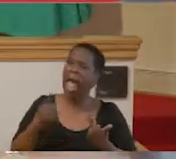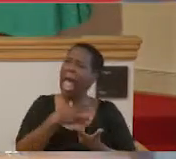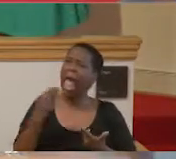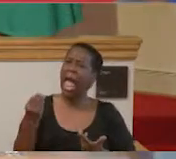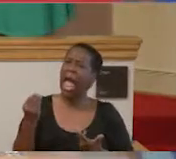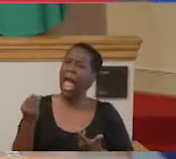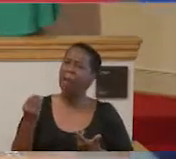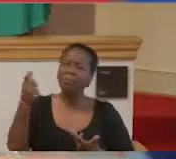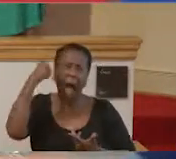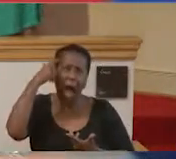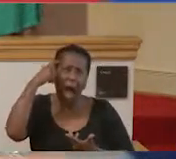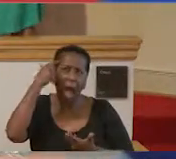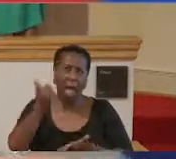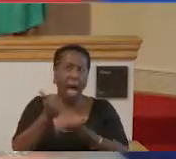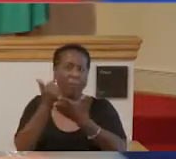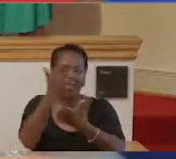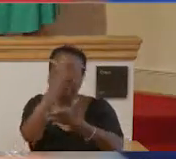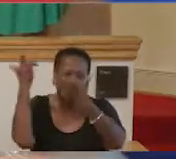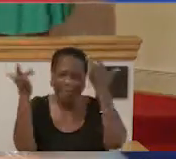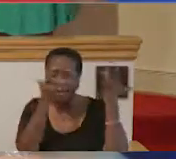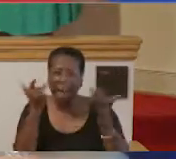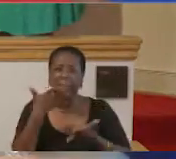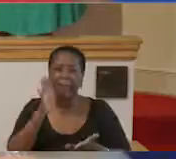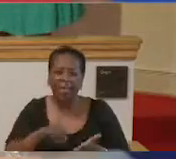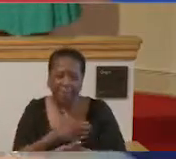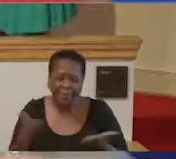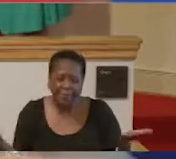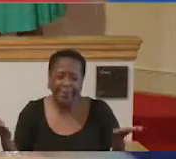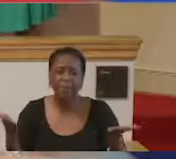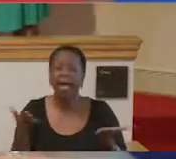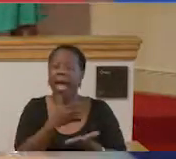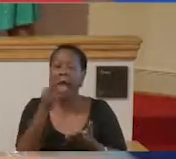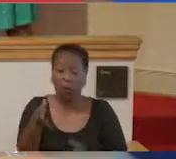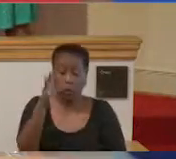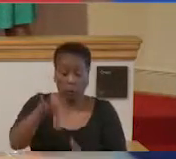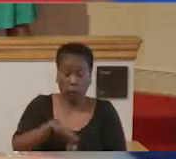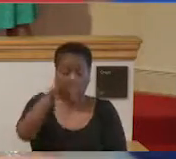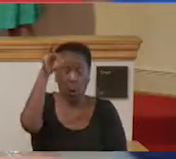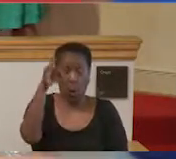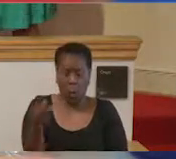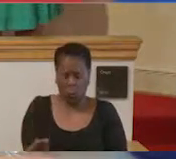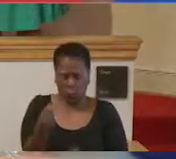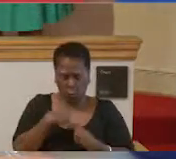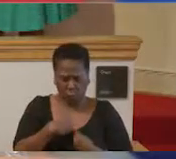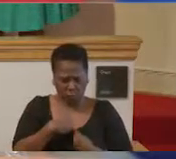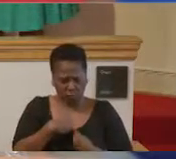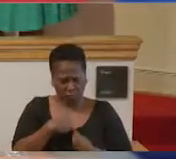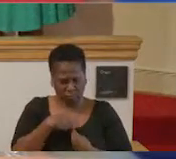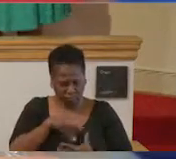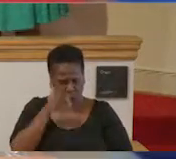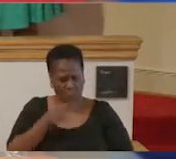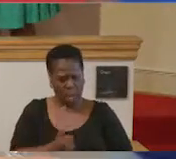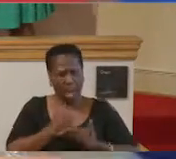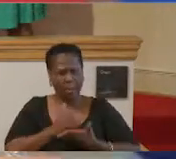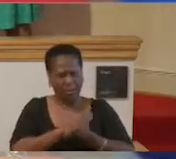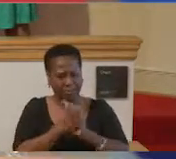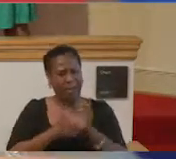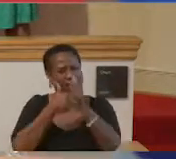soul that will never, never fail to be faithful to you. Lord, this is our humble prayer we